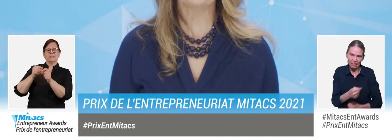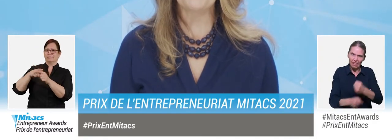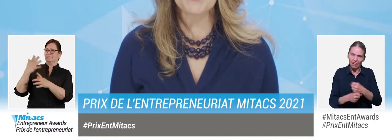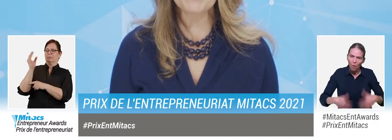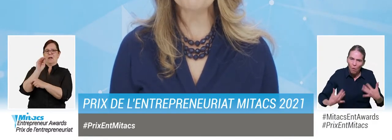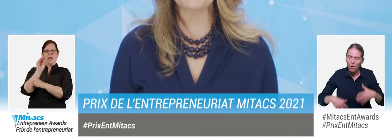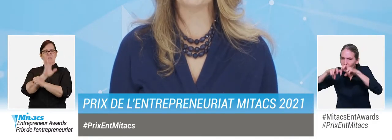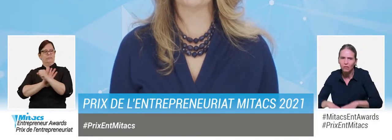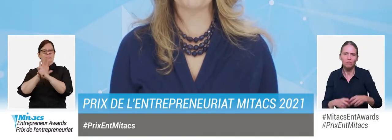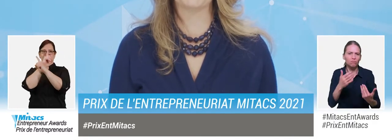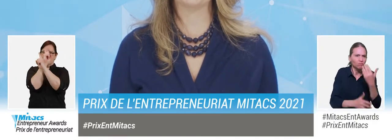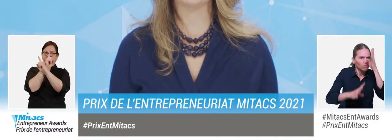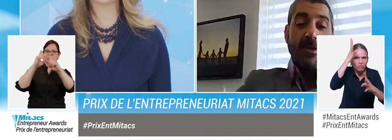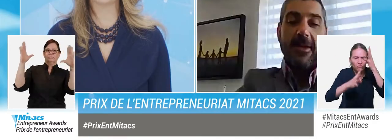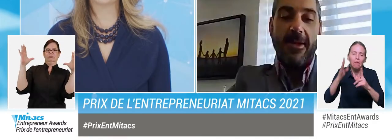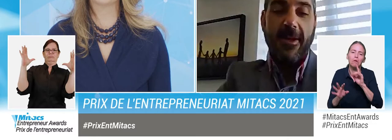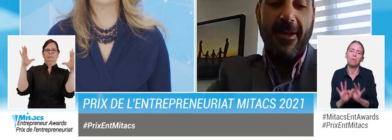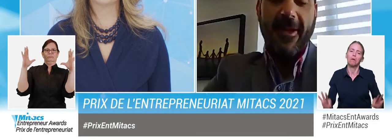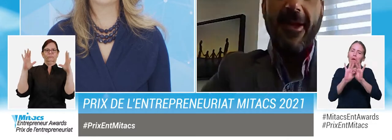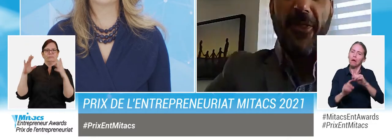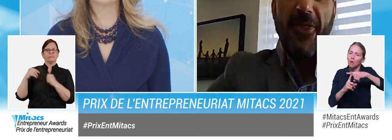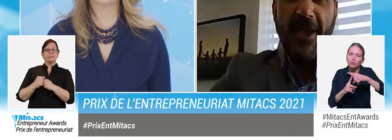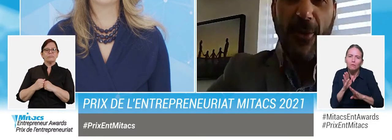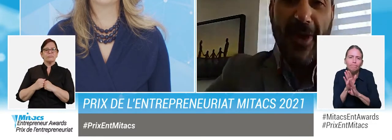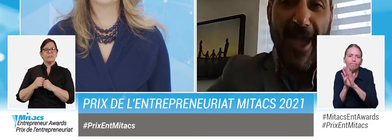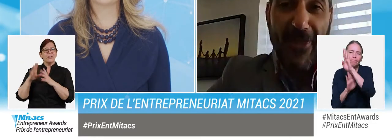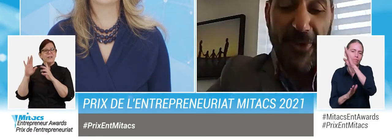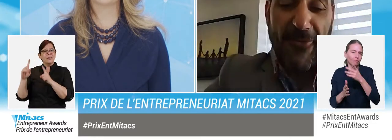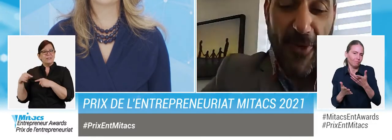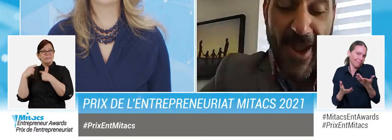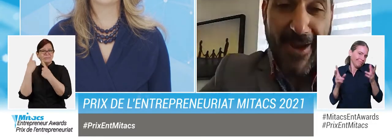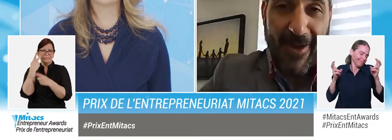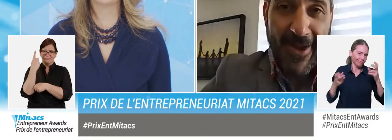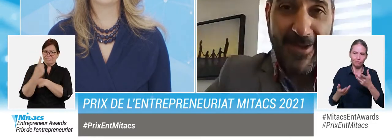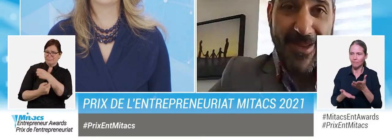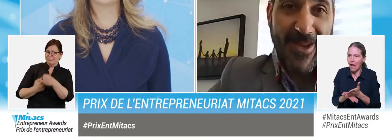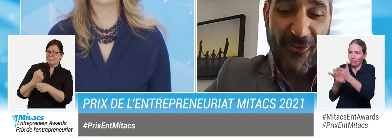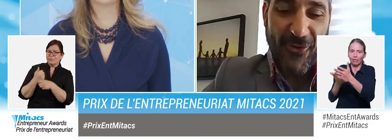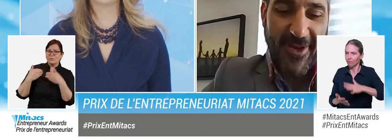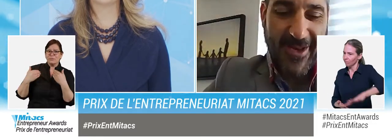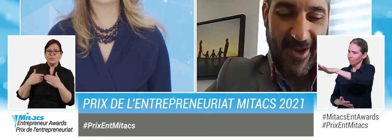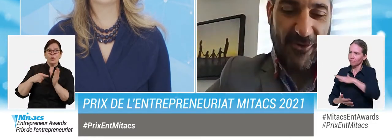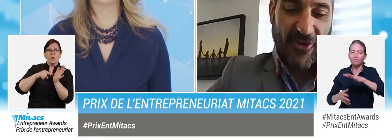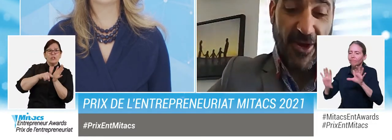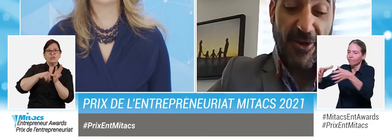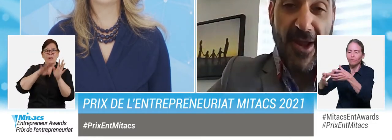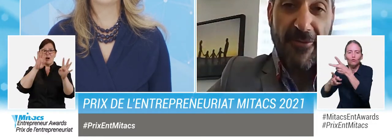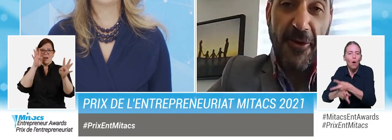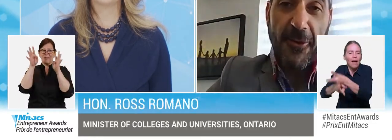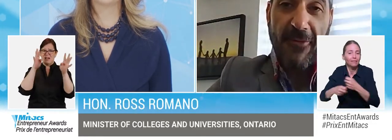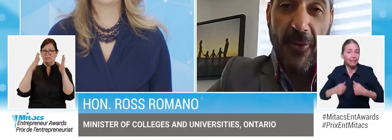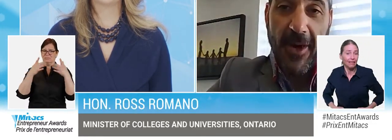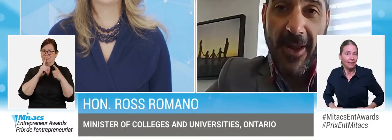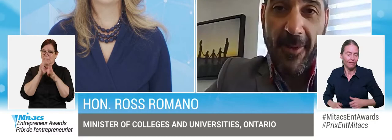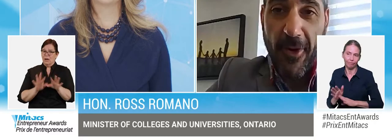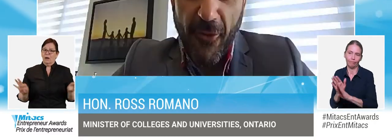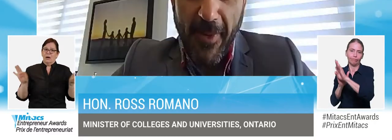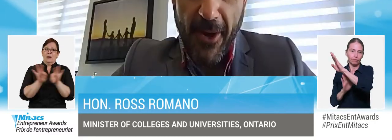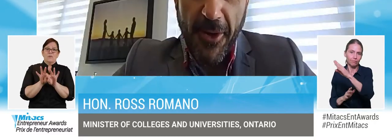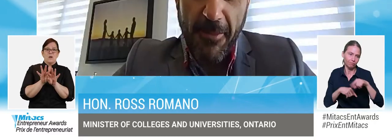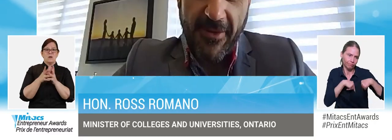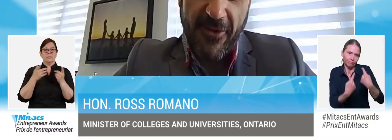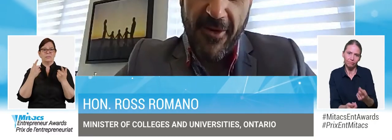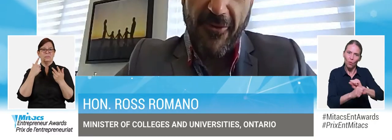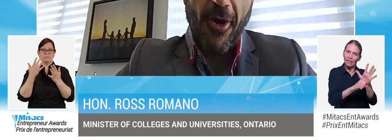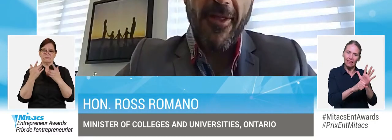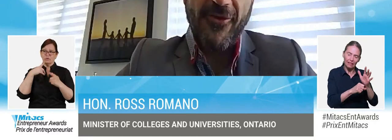Universities. Welcome, Minister Romano. Thank you, Catherine, for that kind introduction. And good afternoon, everyone. I am Ross Romano,